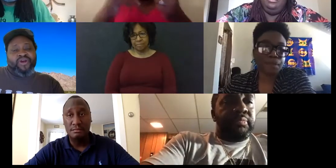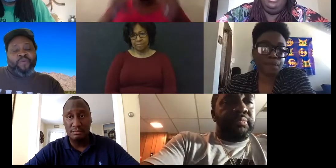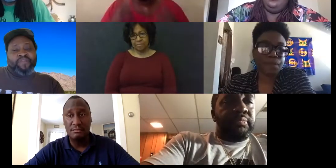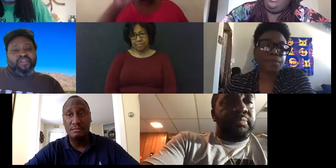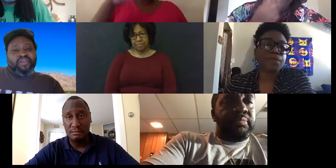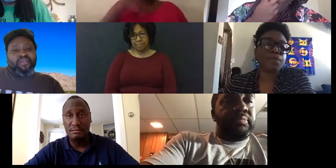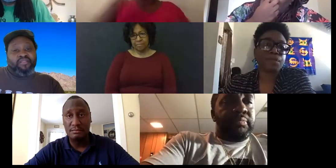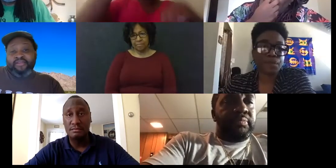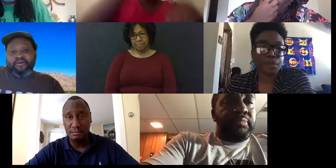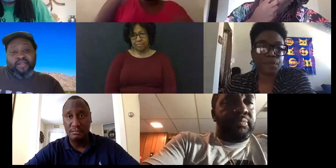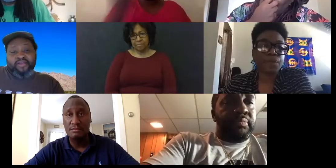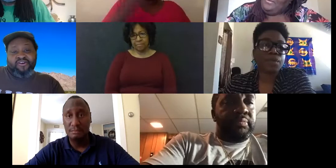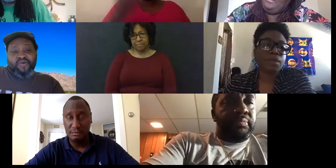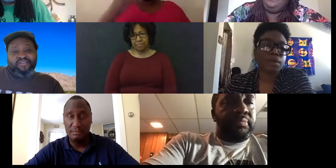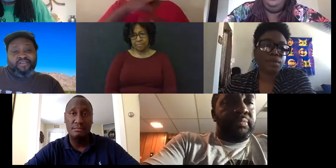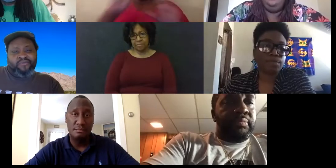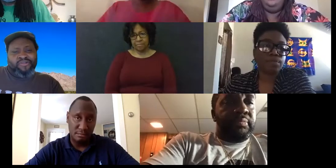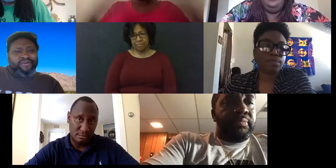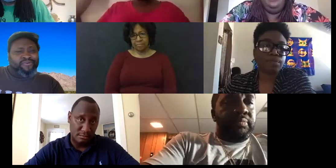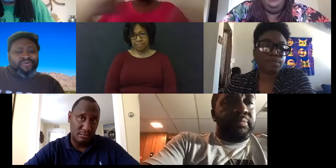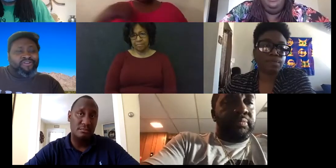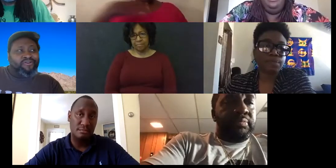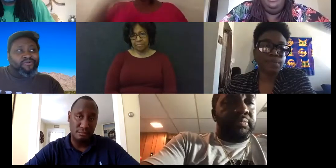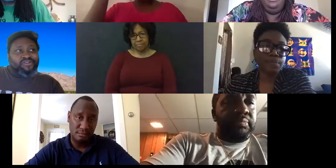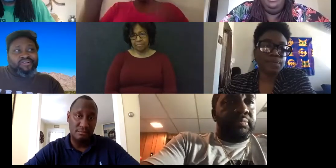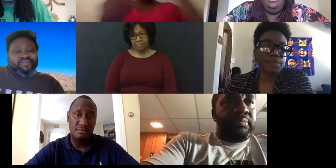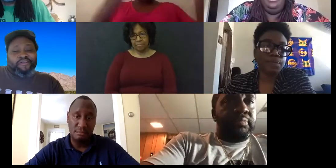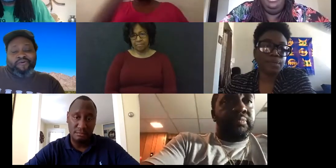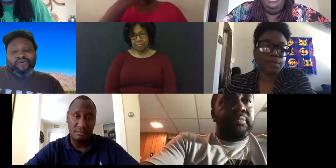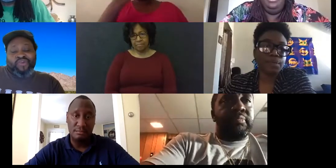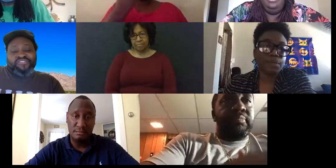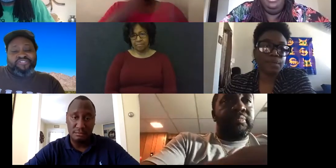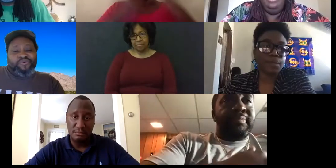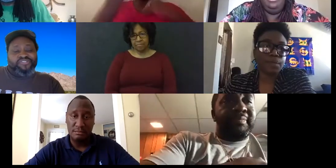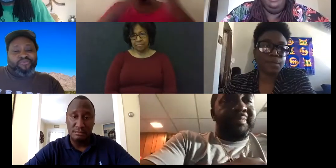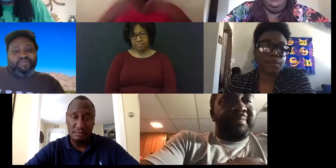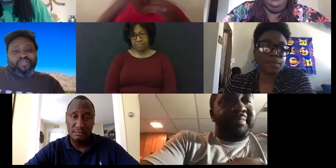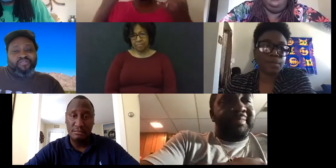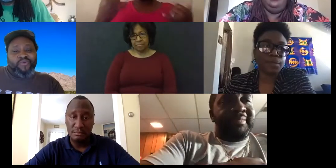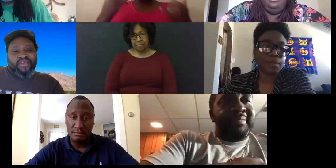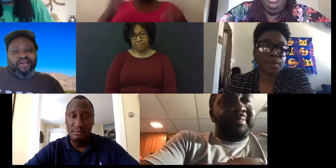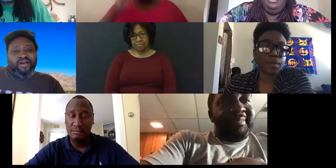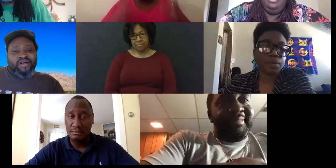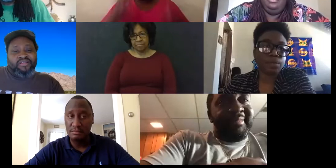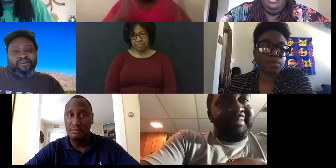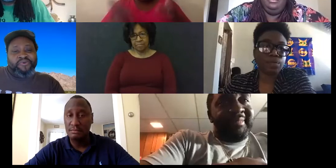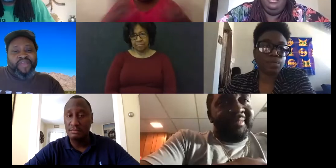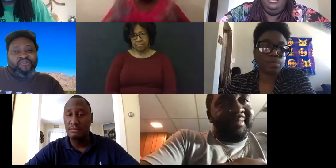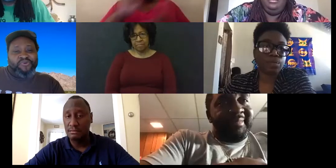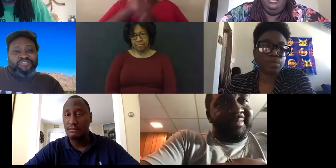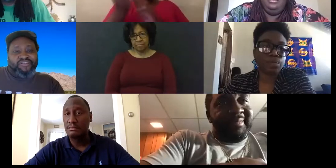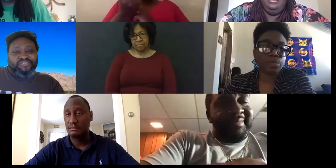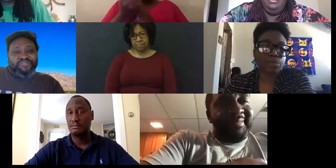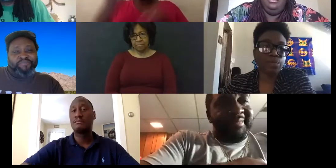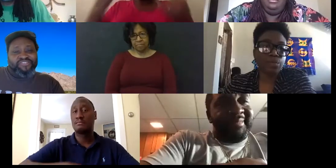we're reopening and like, yo, I like to go out to eat while they're doing, you know, a rush situation with way they're doing